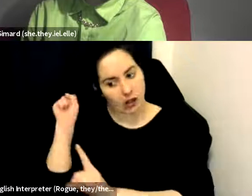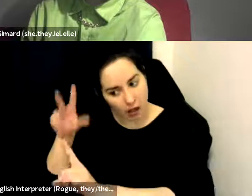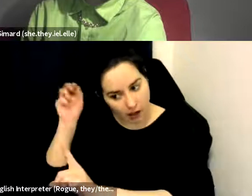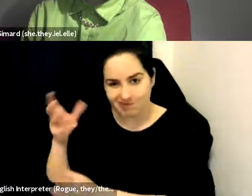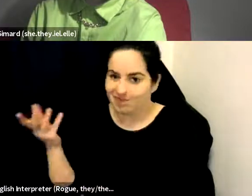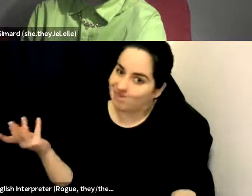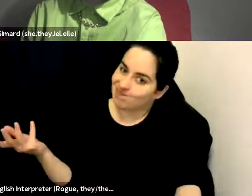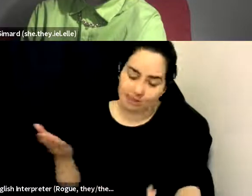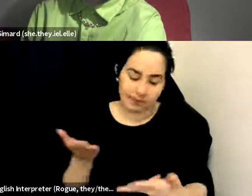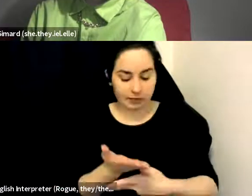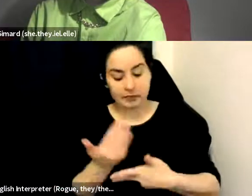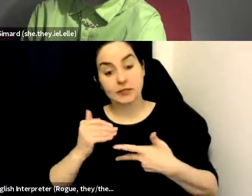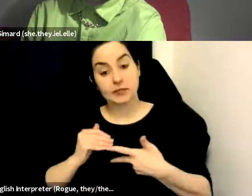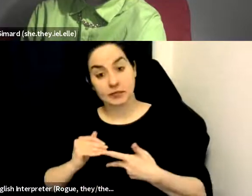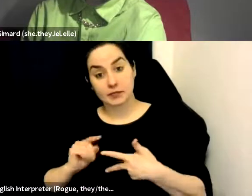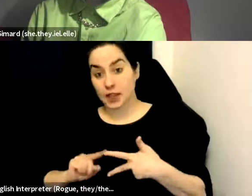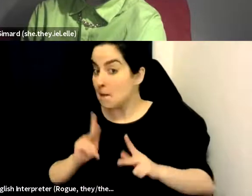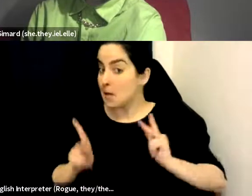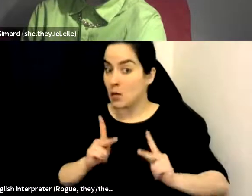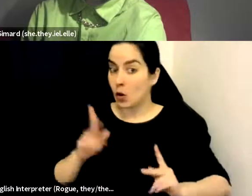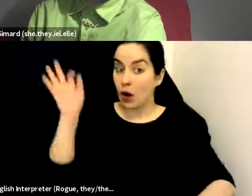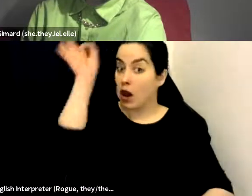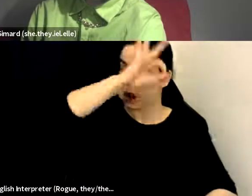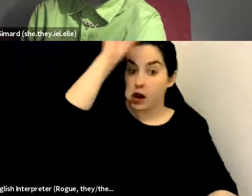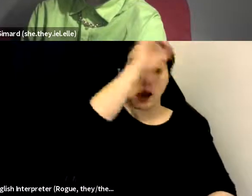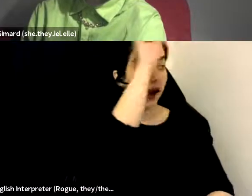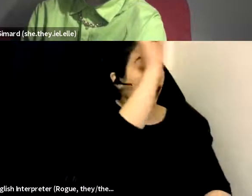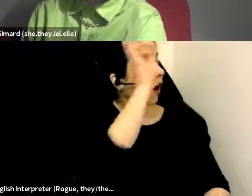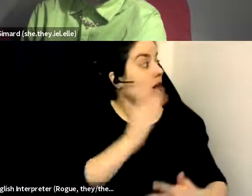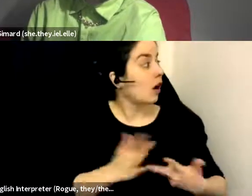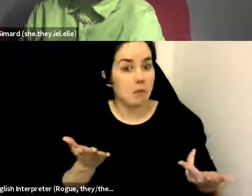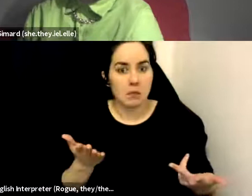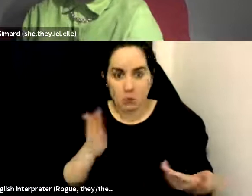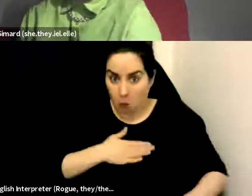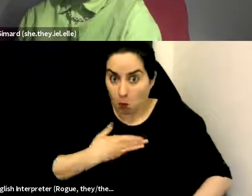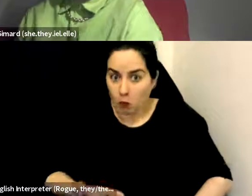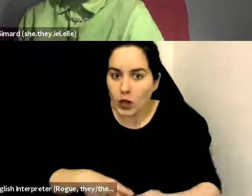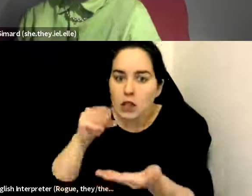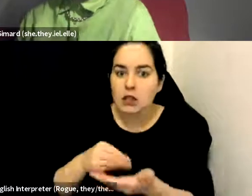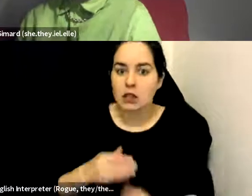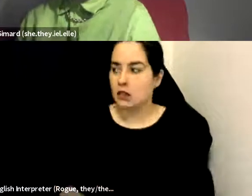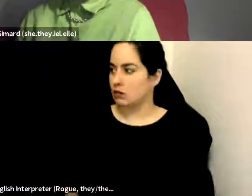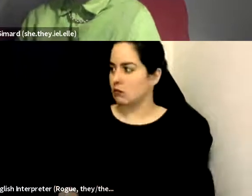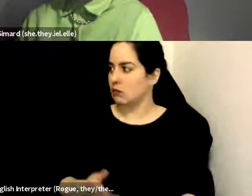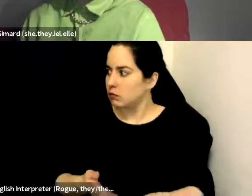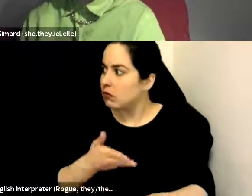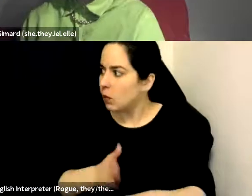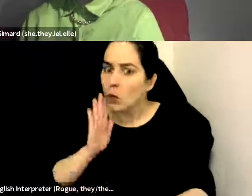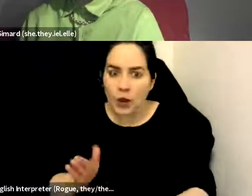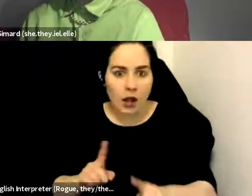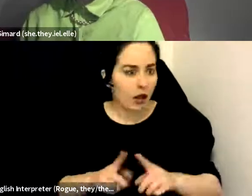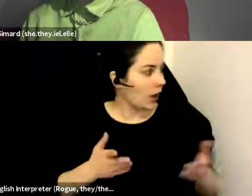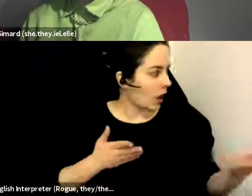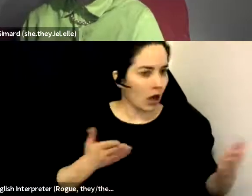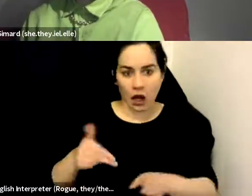are willing to learn and willing to grow, that are in the middle, that like don't necessarily stand on either side.